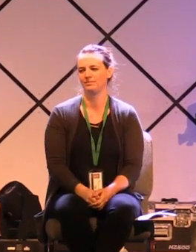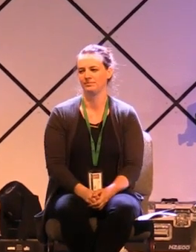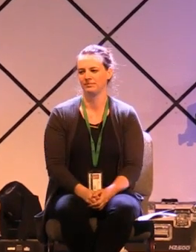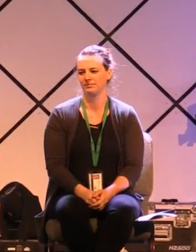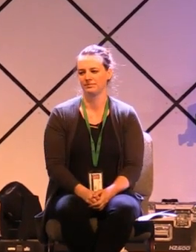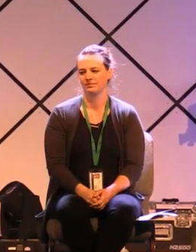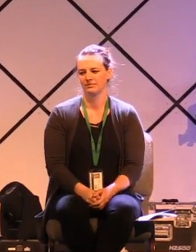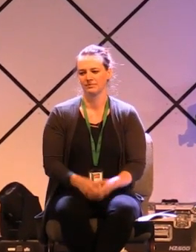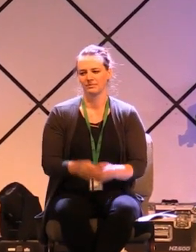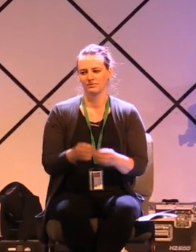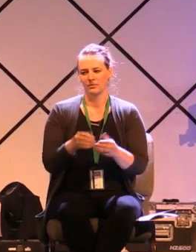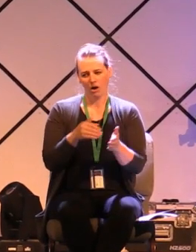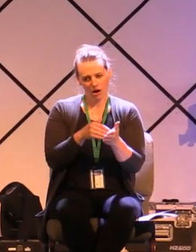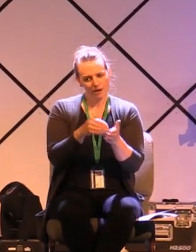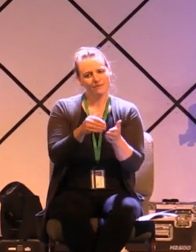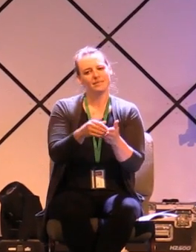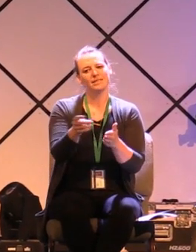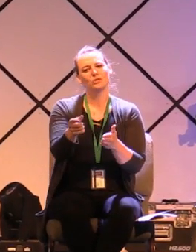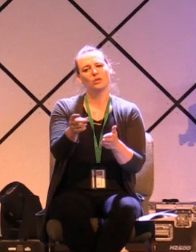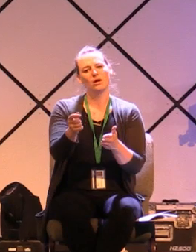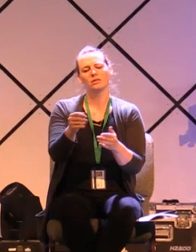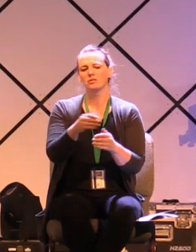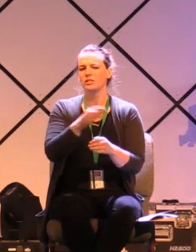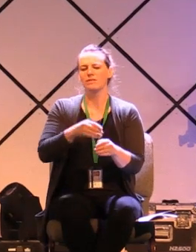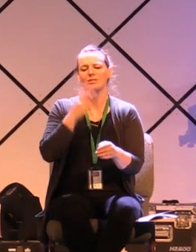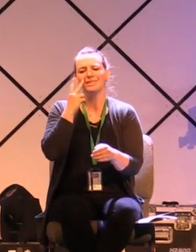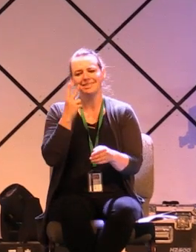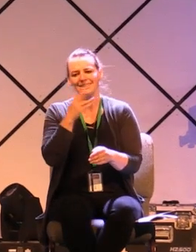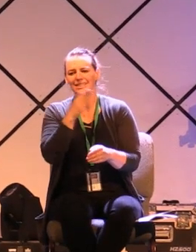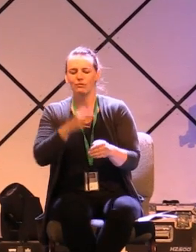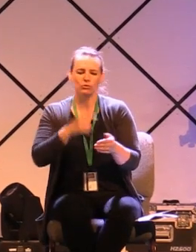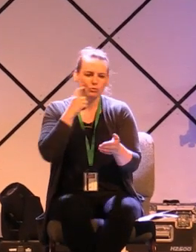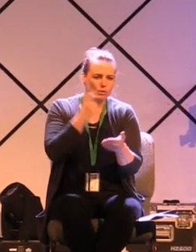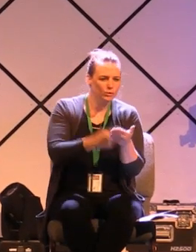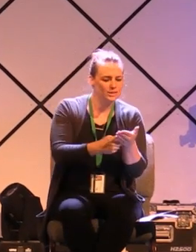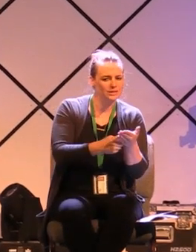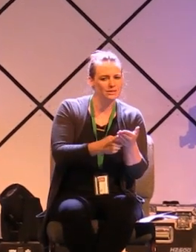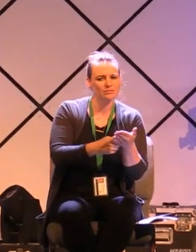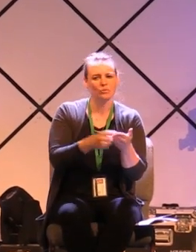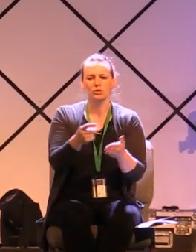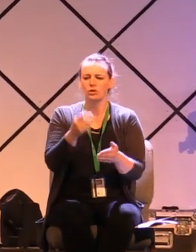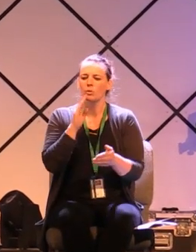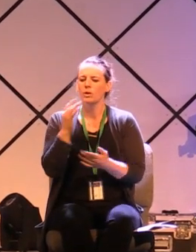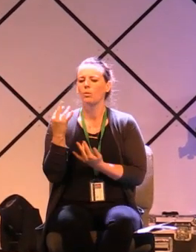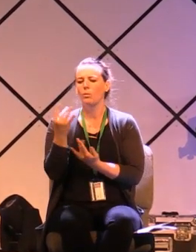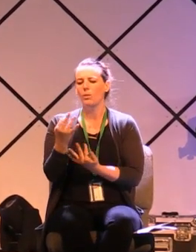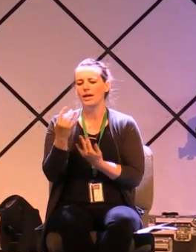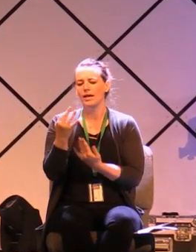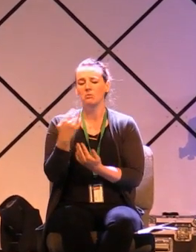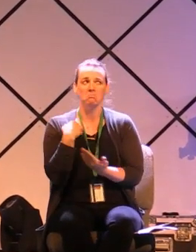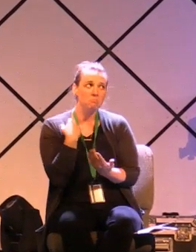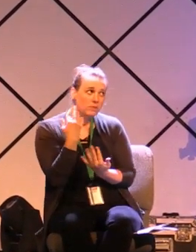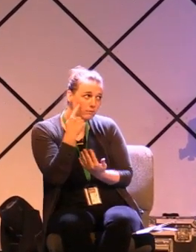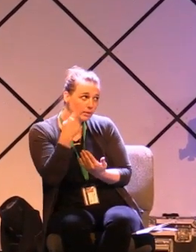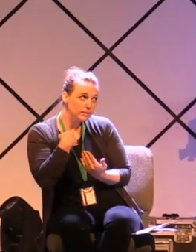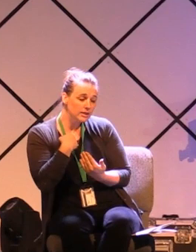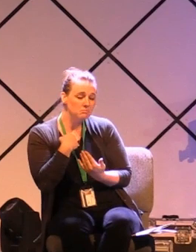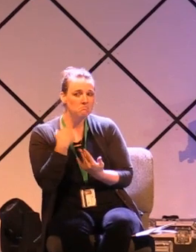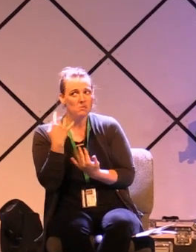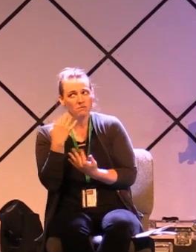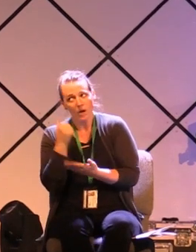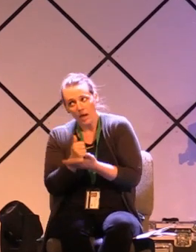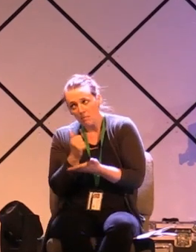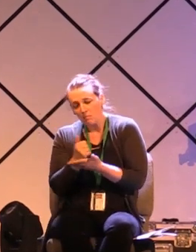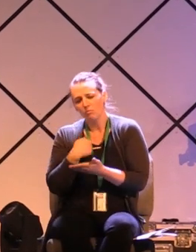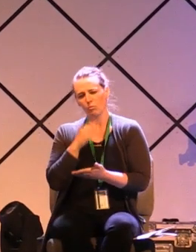They go unnoticed, and again, they're all patiently waiting for their human partner, their breeder caretaker, their puppy raiser, their